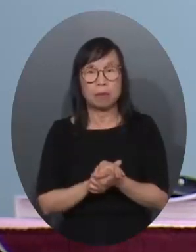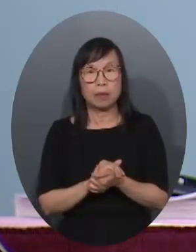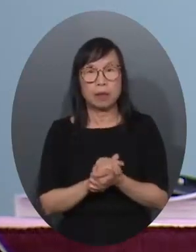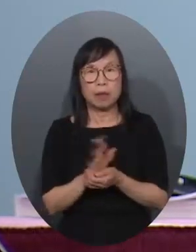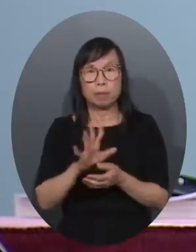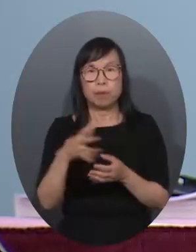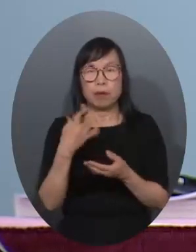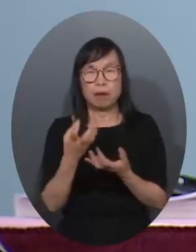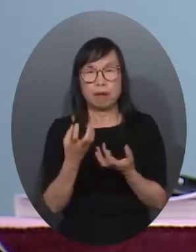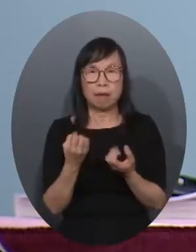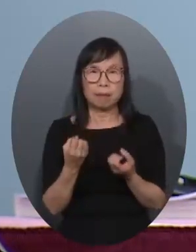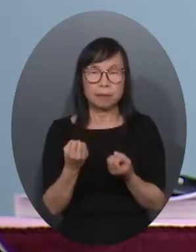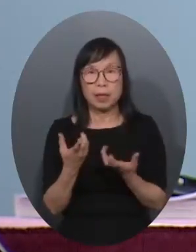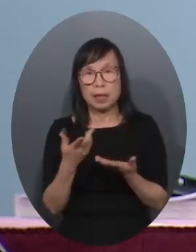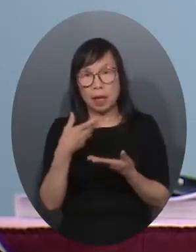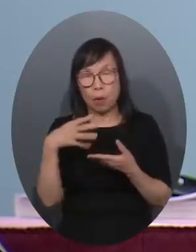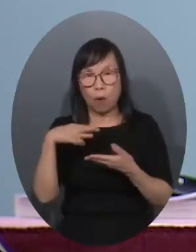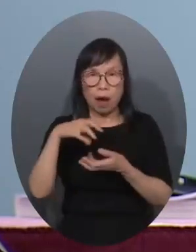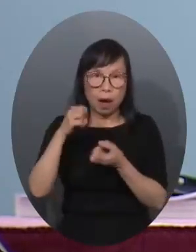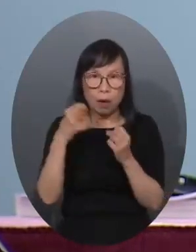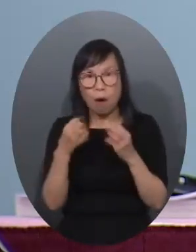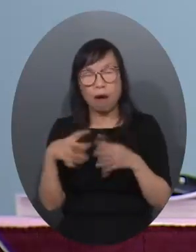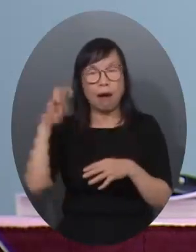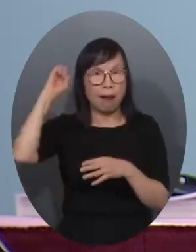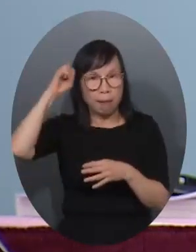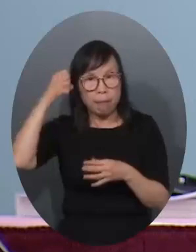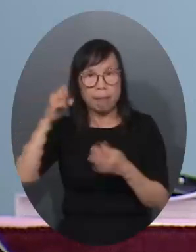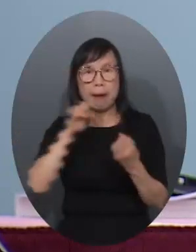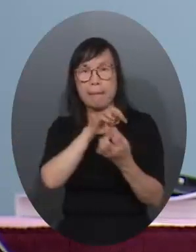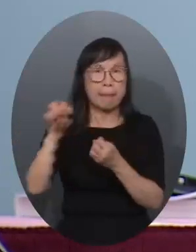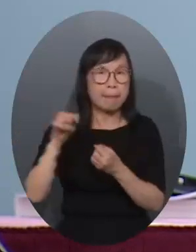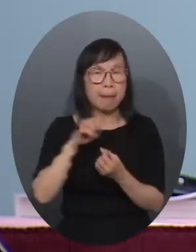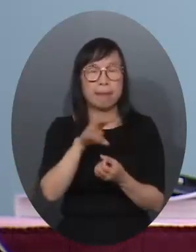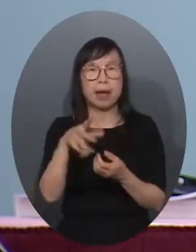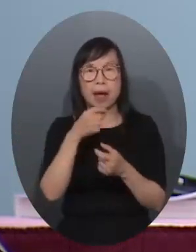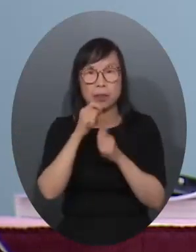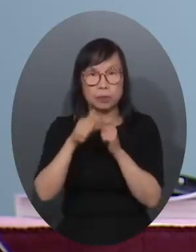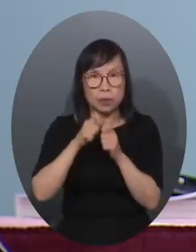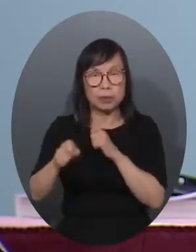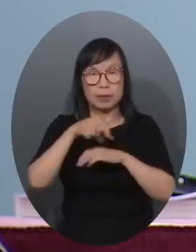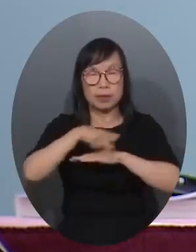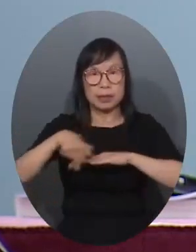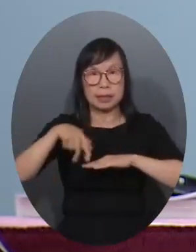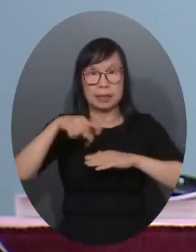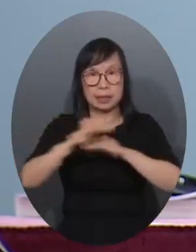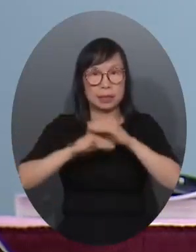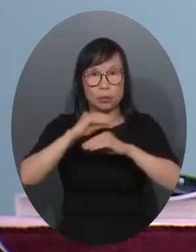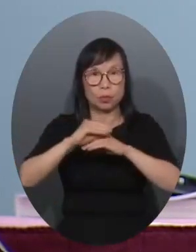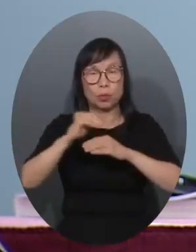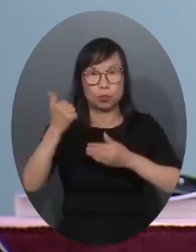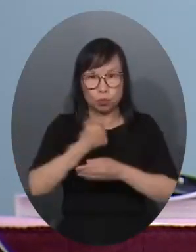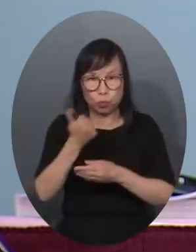planning, consultation with stakeholders, detailed design, actual construction, and